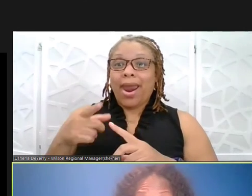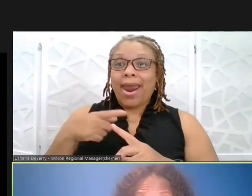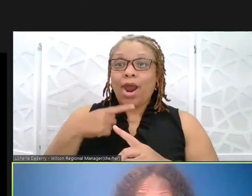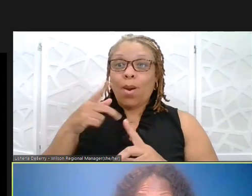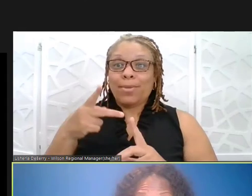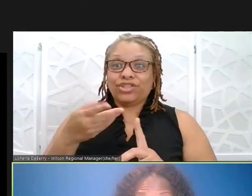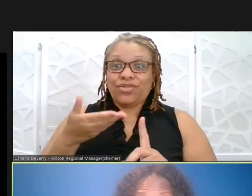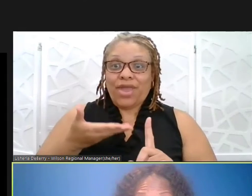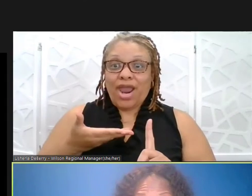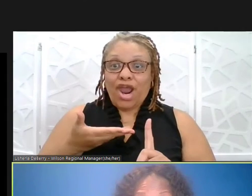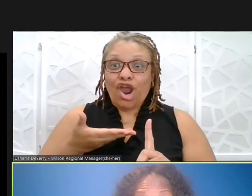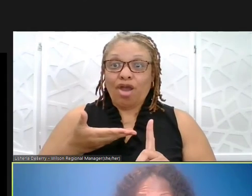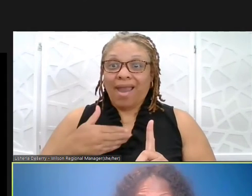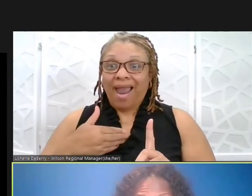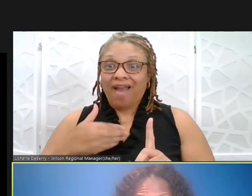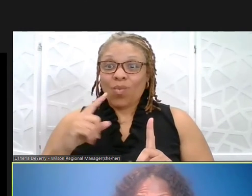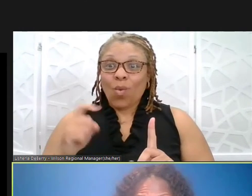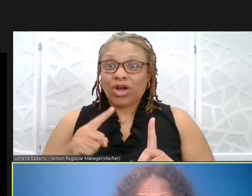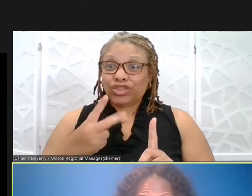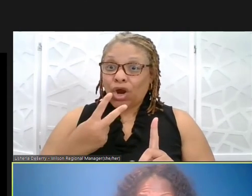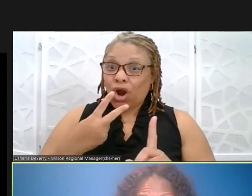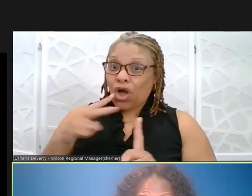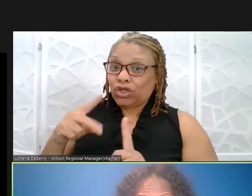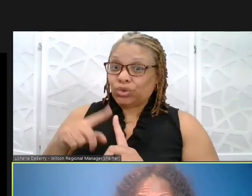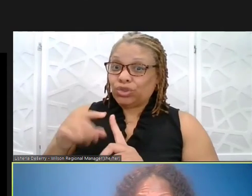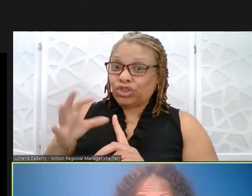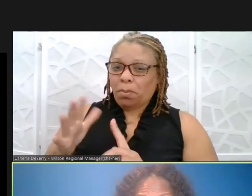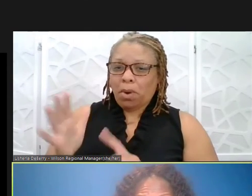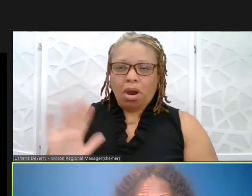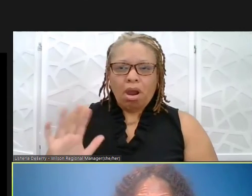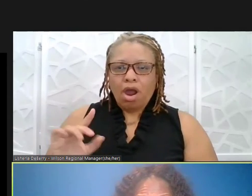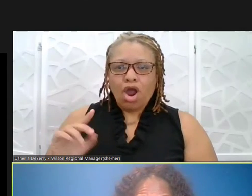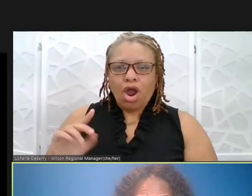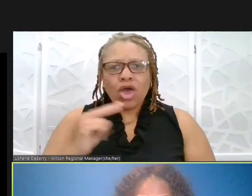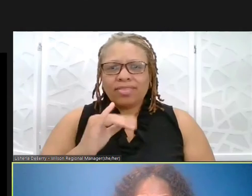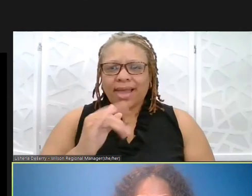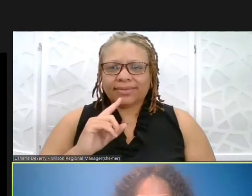you comfortable placing me? Do I need to be sitting? Do I need to be standing?